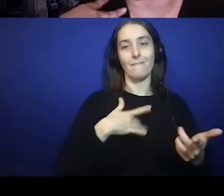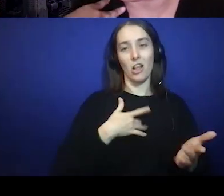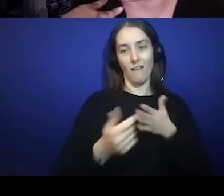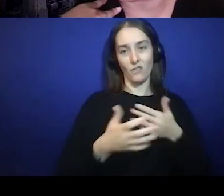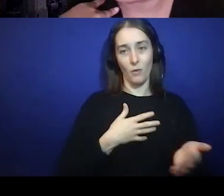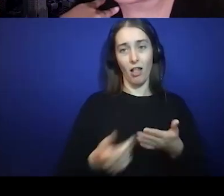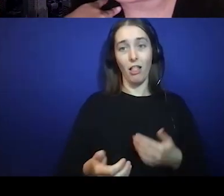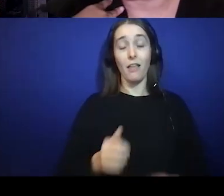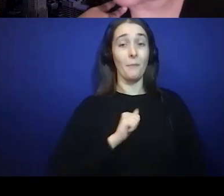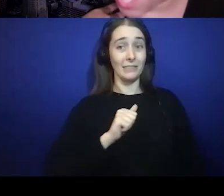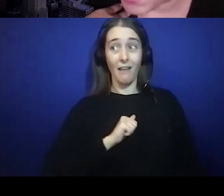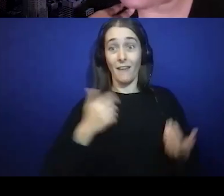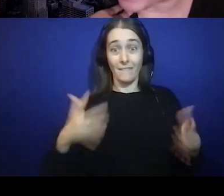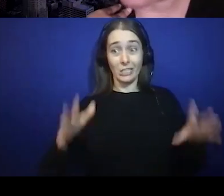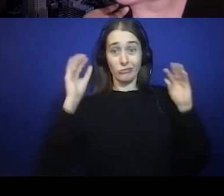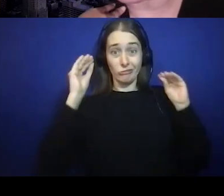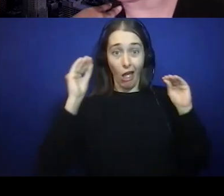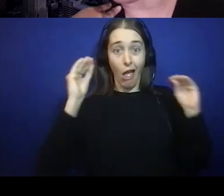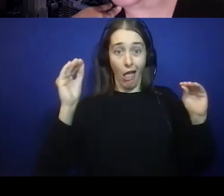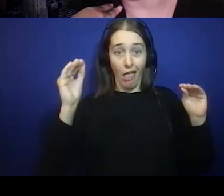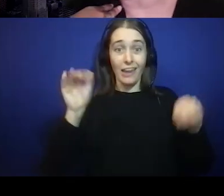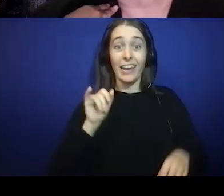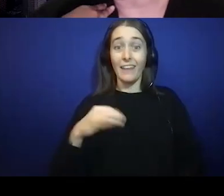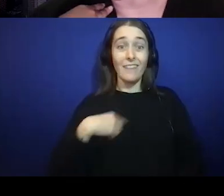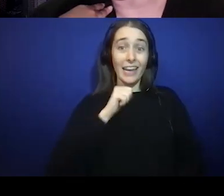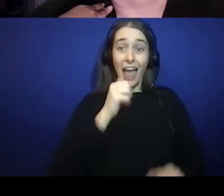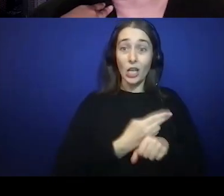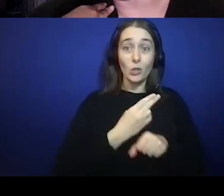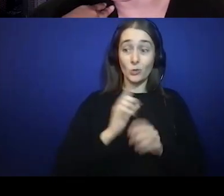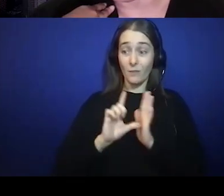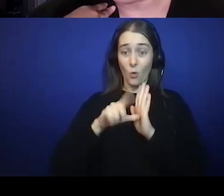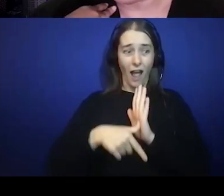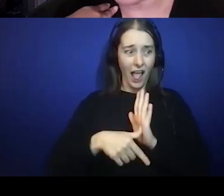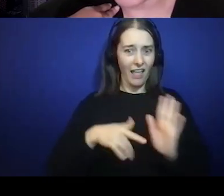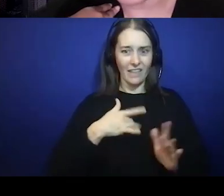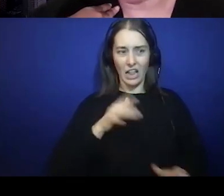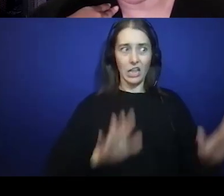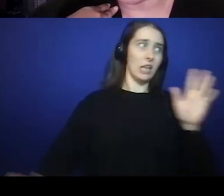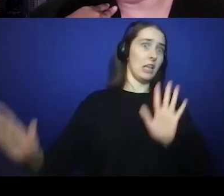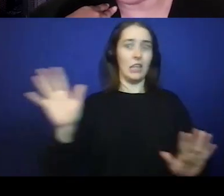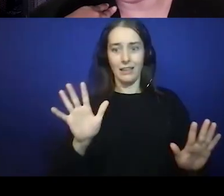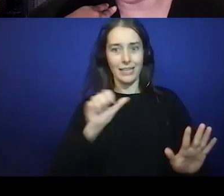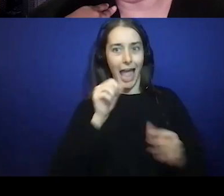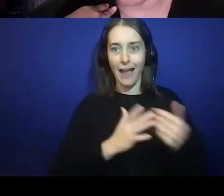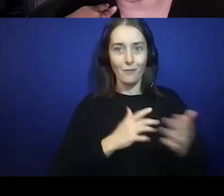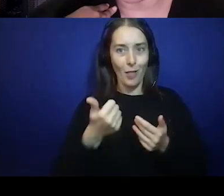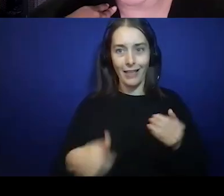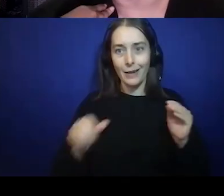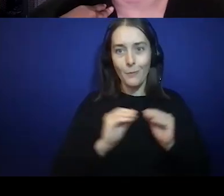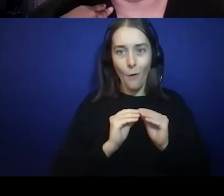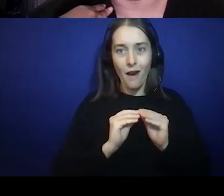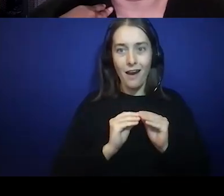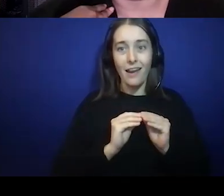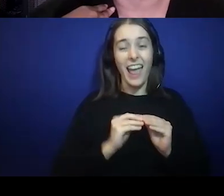has taught this, if I haven't done it for a while, don't feel comfortable anymore. And most definitely do go